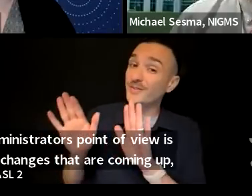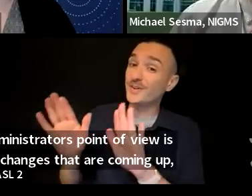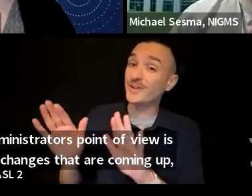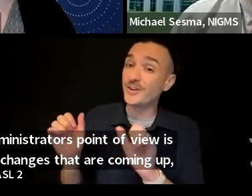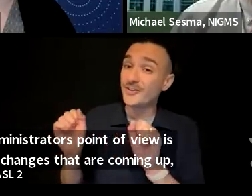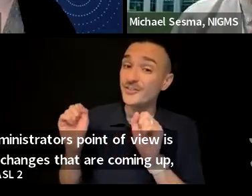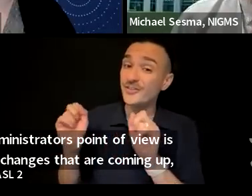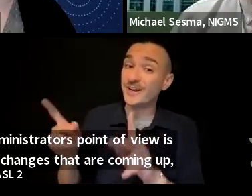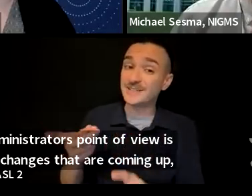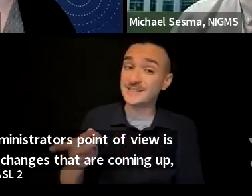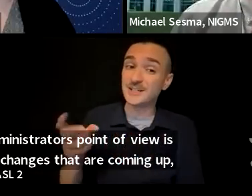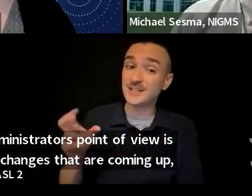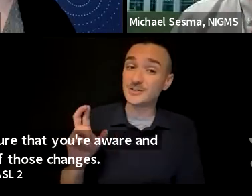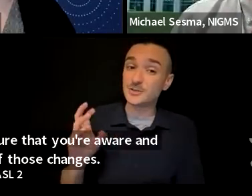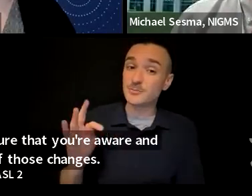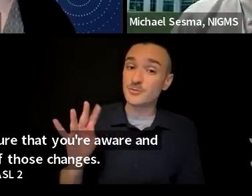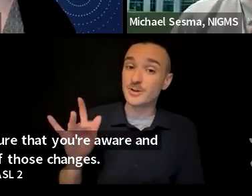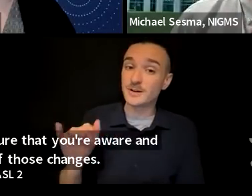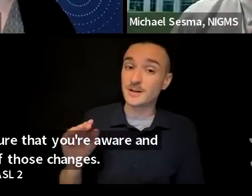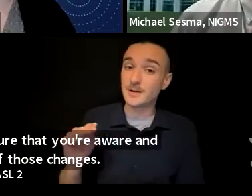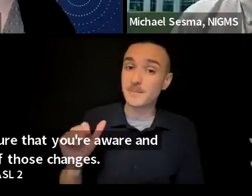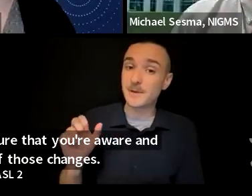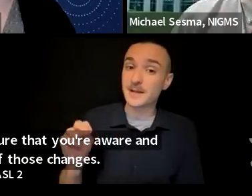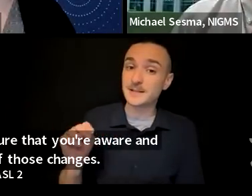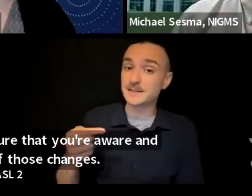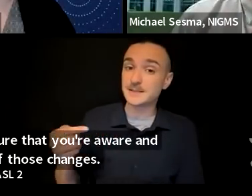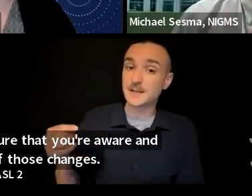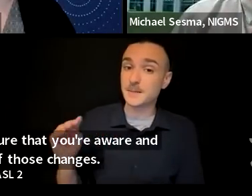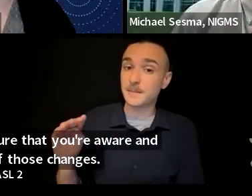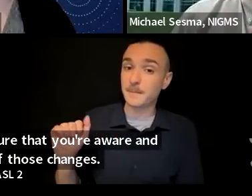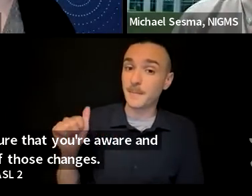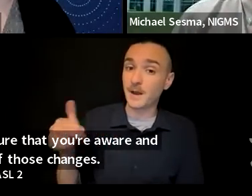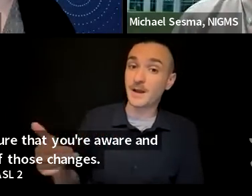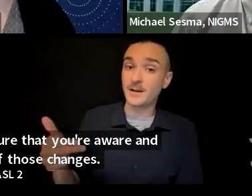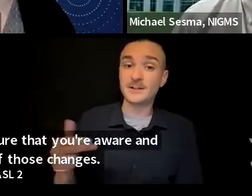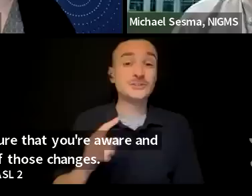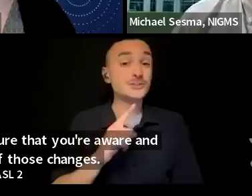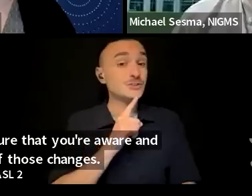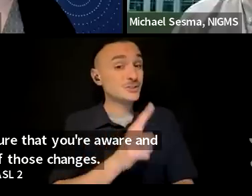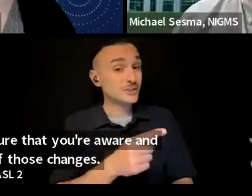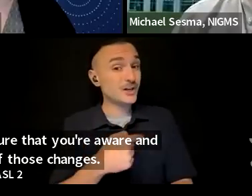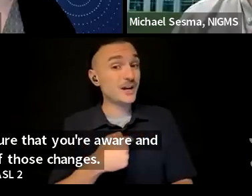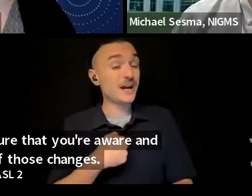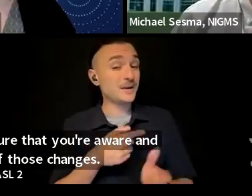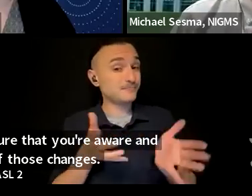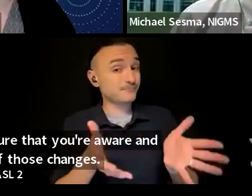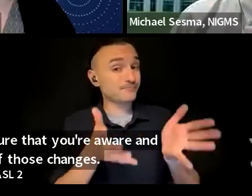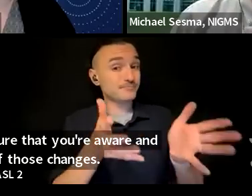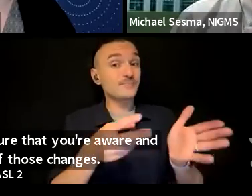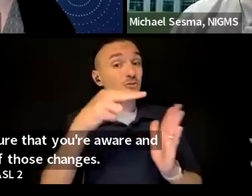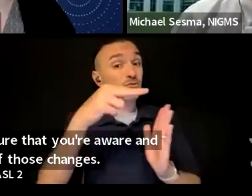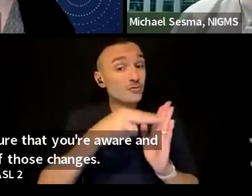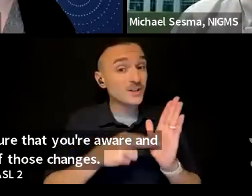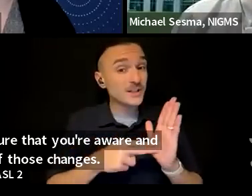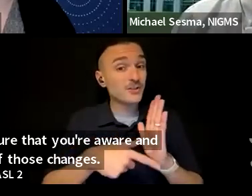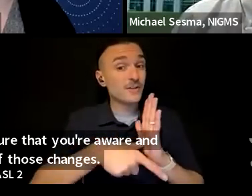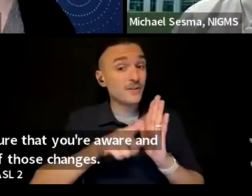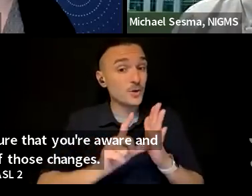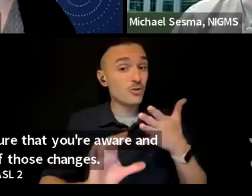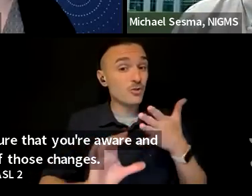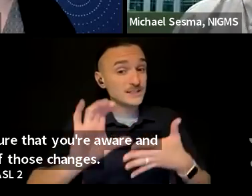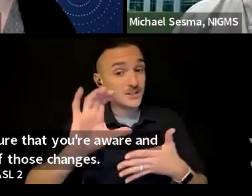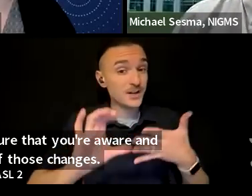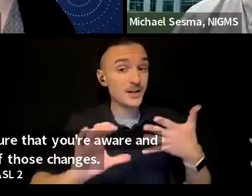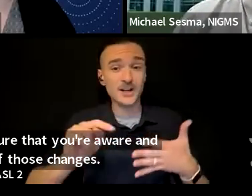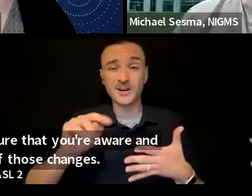Dr. Brittany Mason-Ma. Sure. So I would say read the review criteria. We know that NOFOs are big and